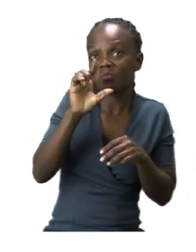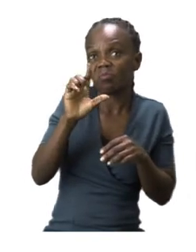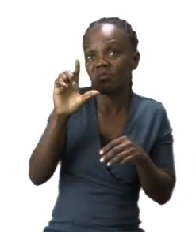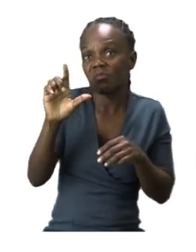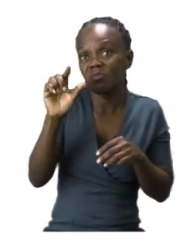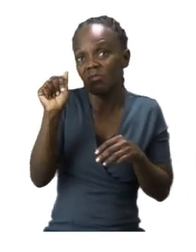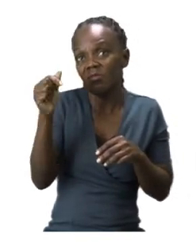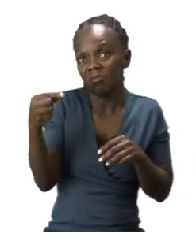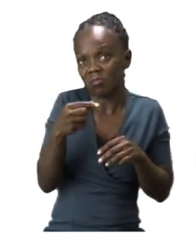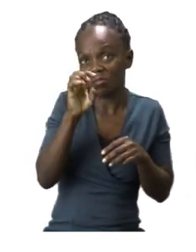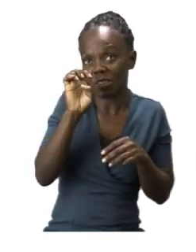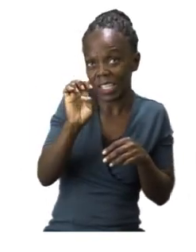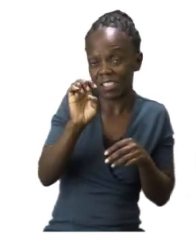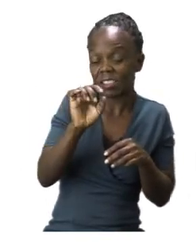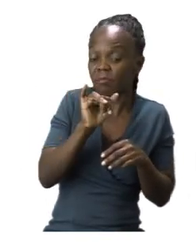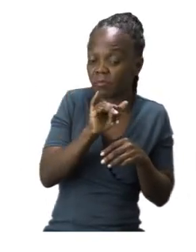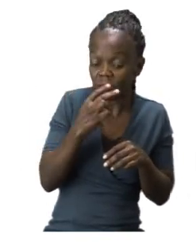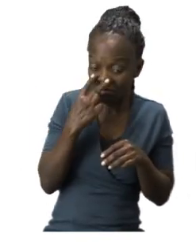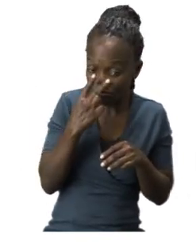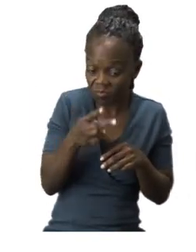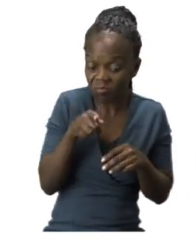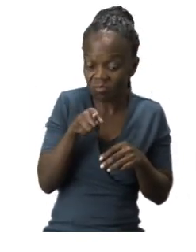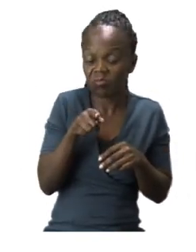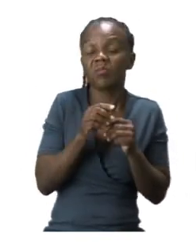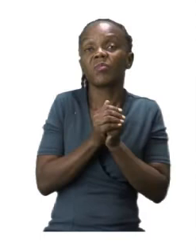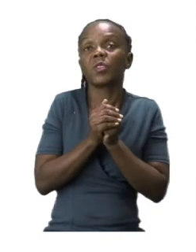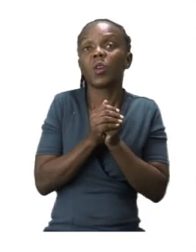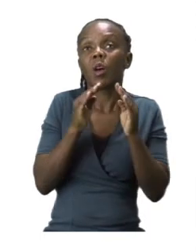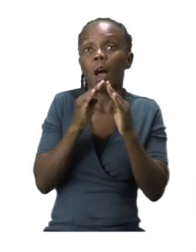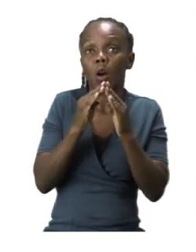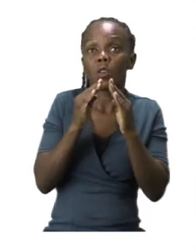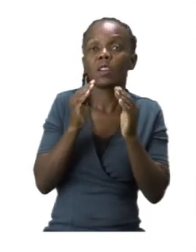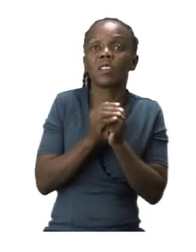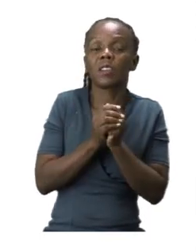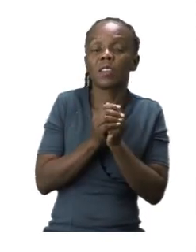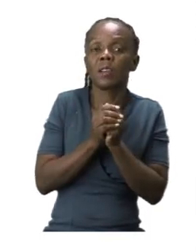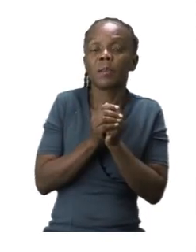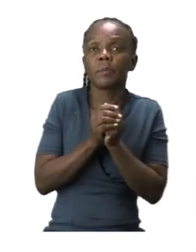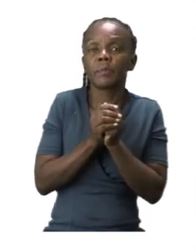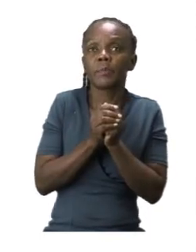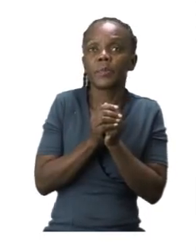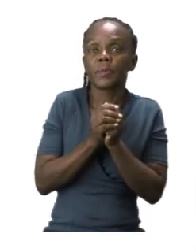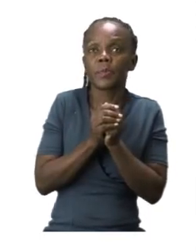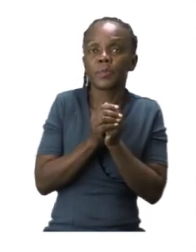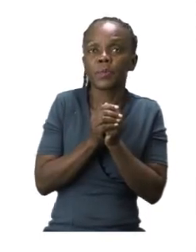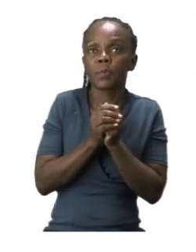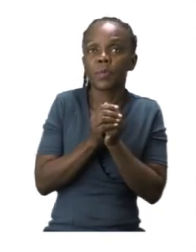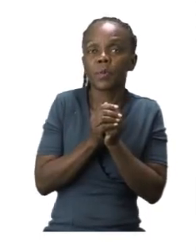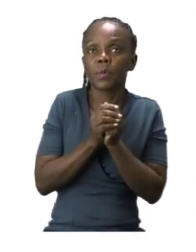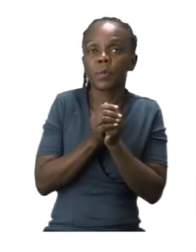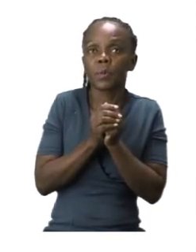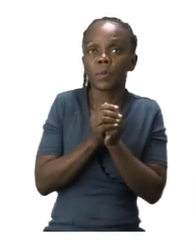there as well. But it cannot move around. So let's